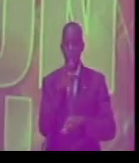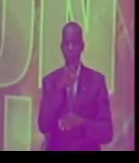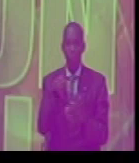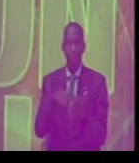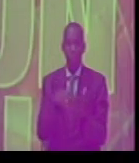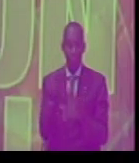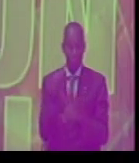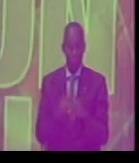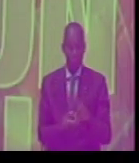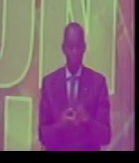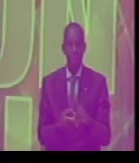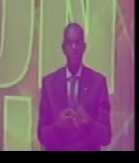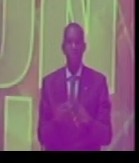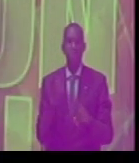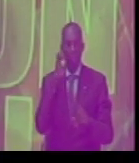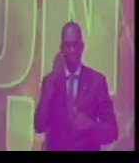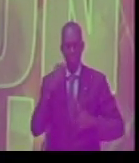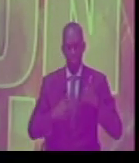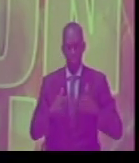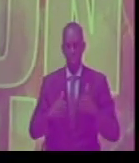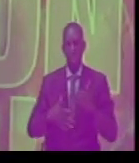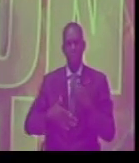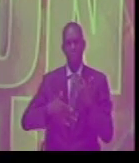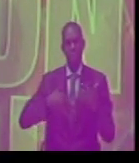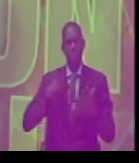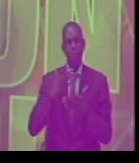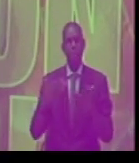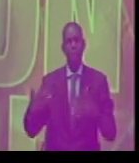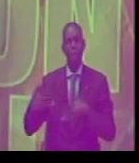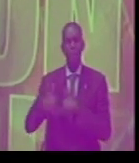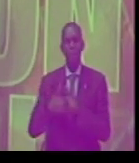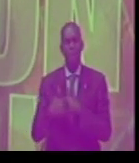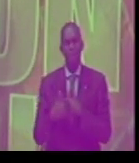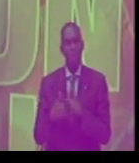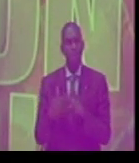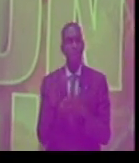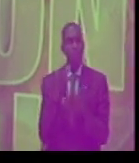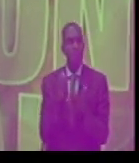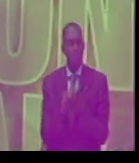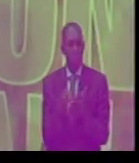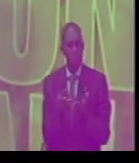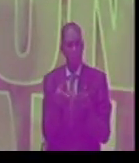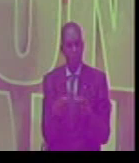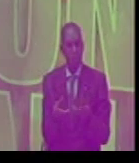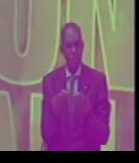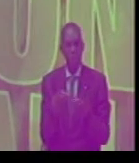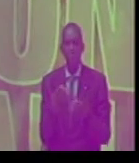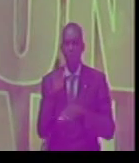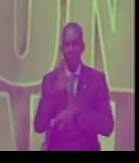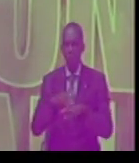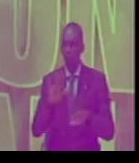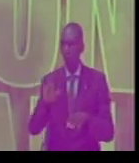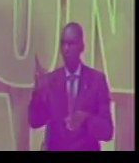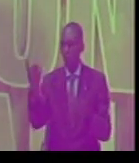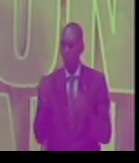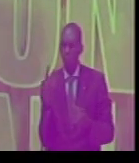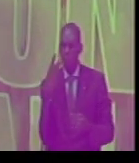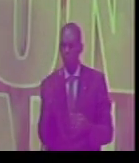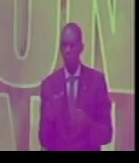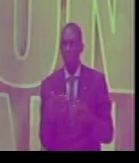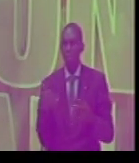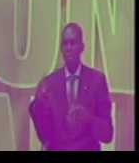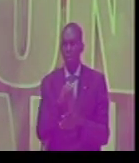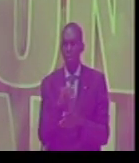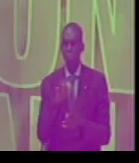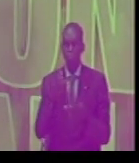Lord! On 21st of this month, I finished my best. I came out. I felt something on my back. I touched it. It was soft.